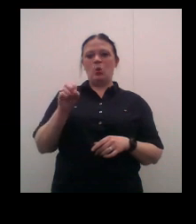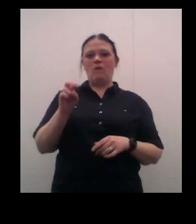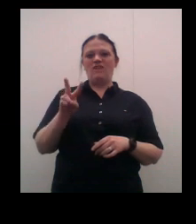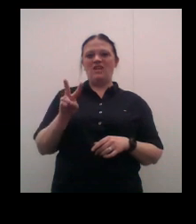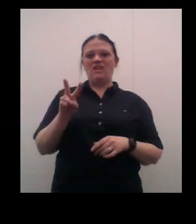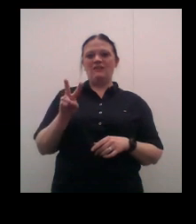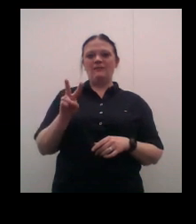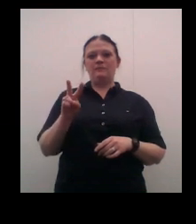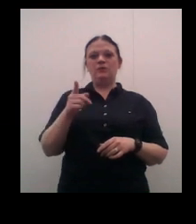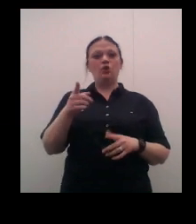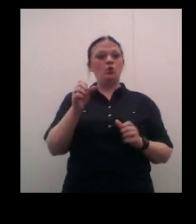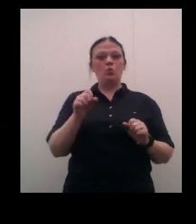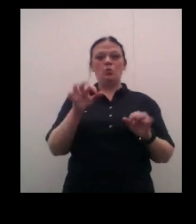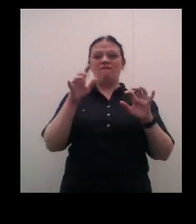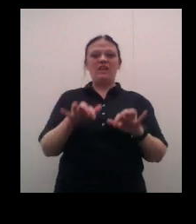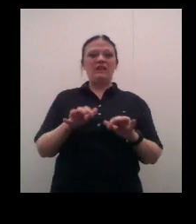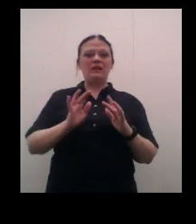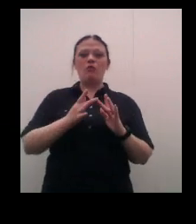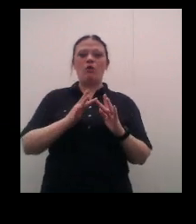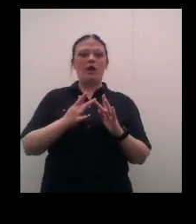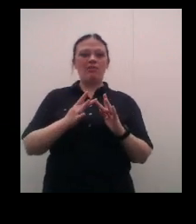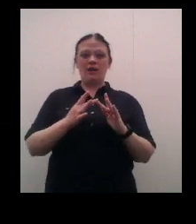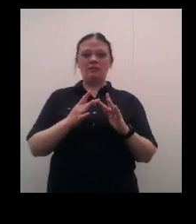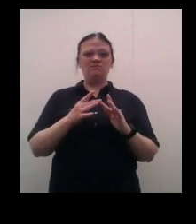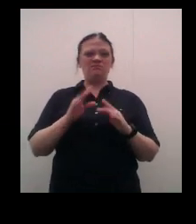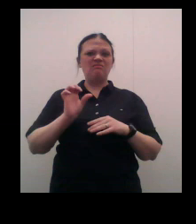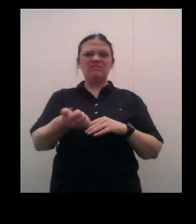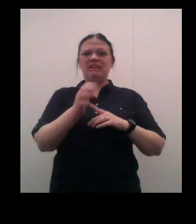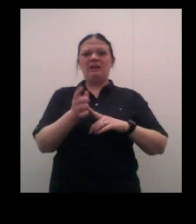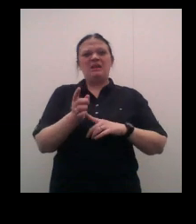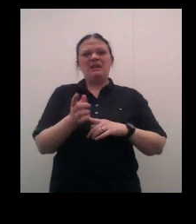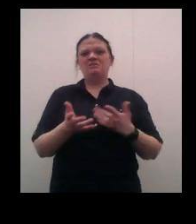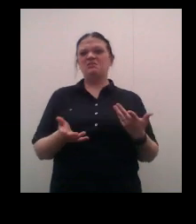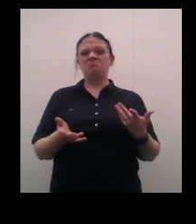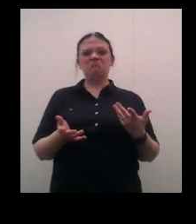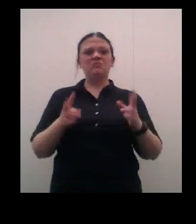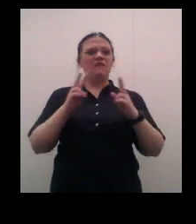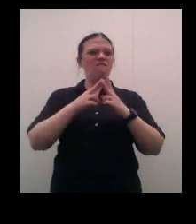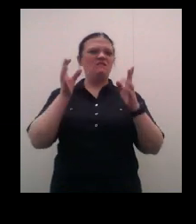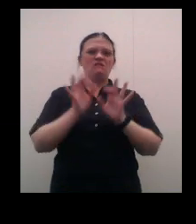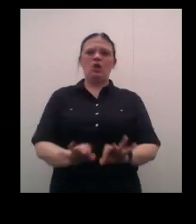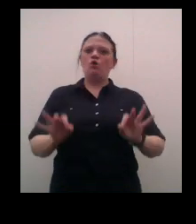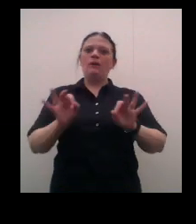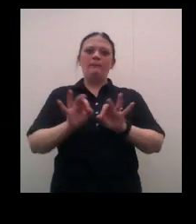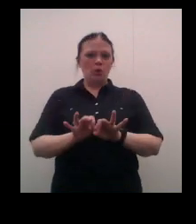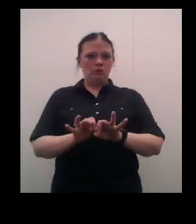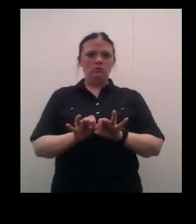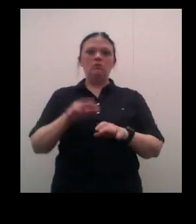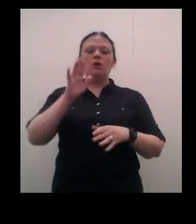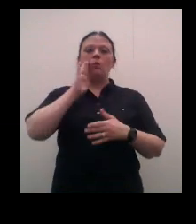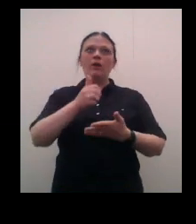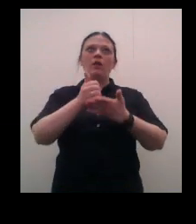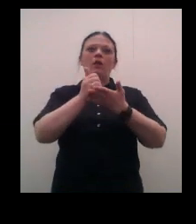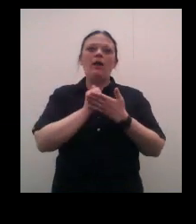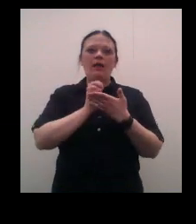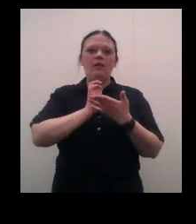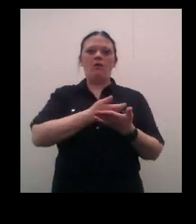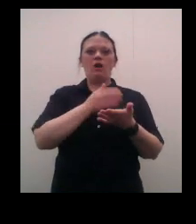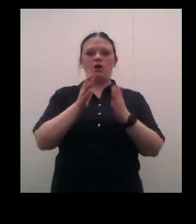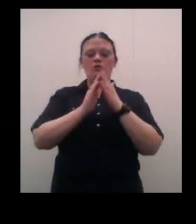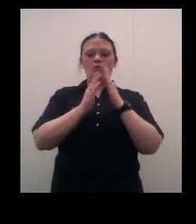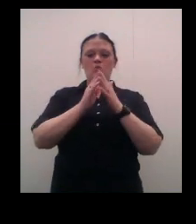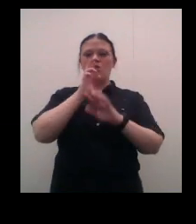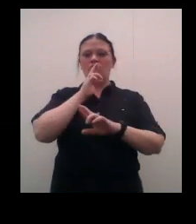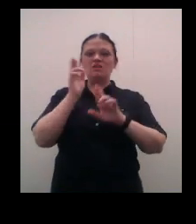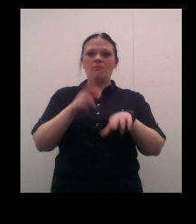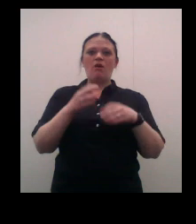my2020census.gov, and you can fill it out online. It takes about 10 minutes. It's very important to do it. That will help our community